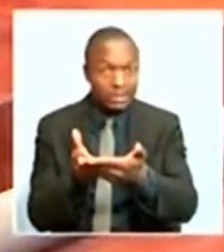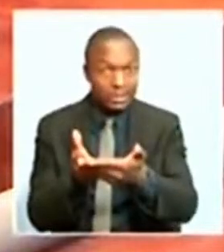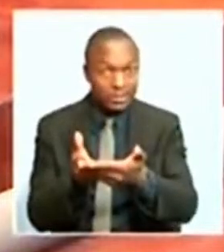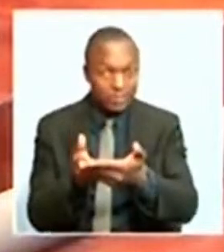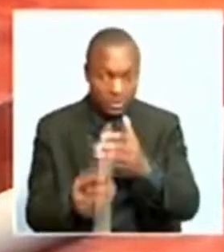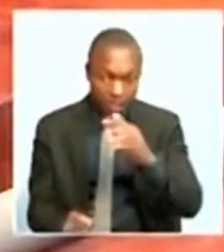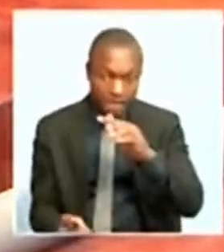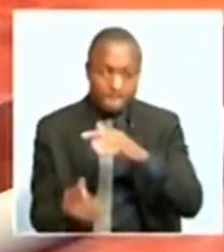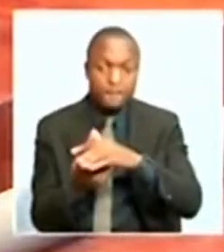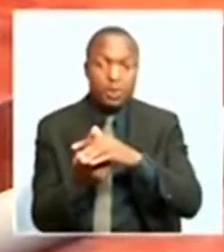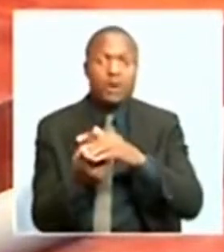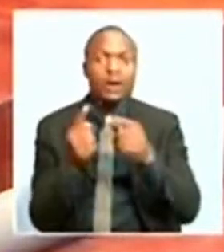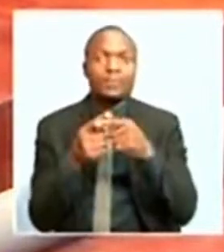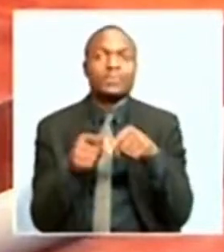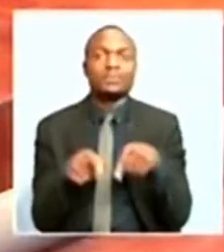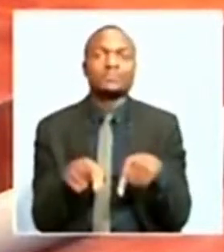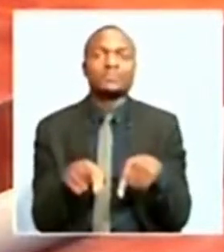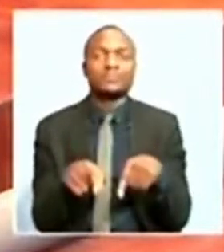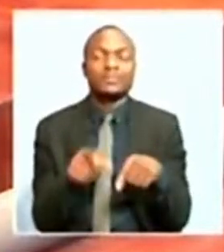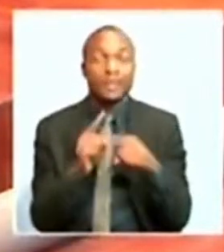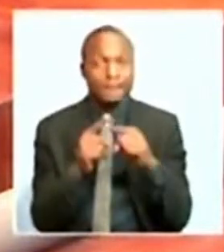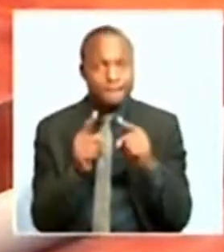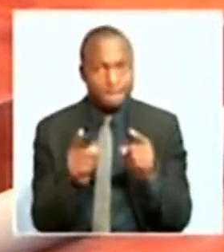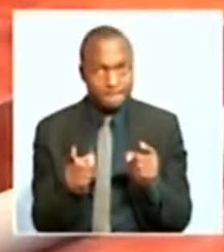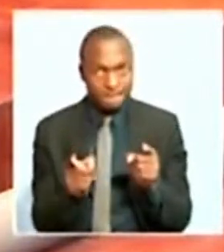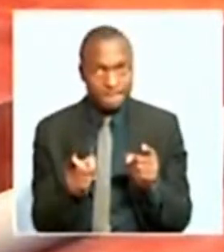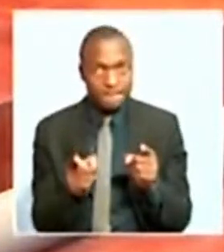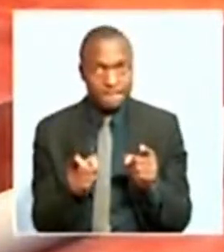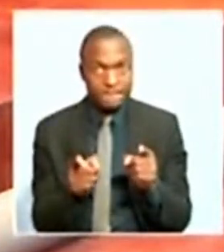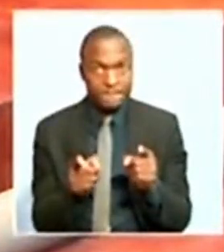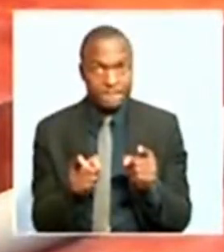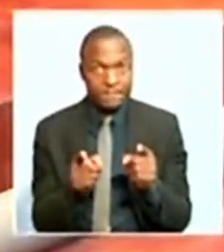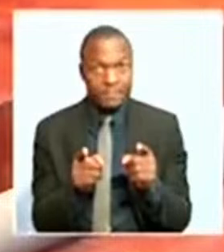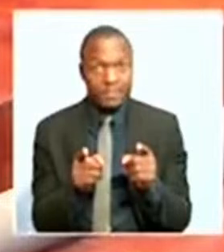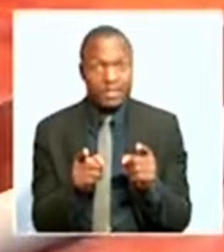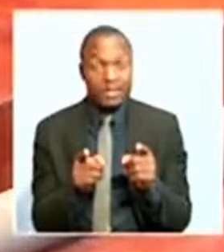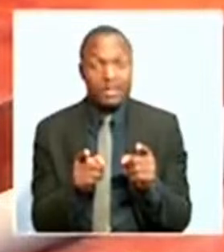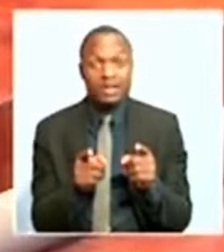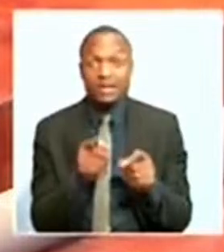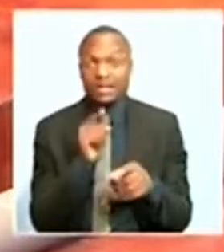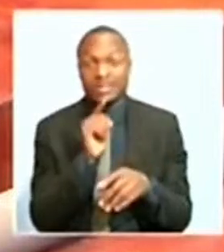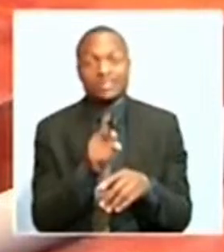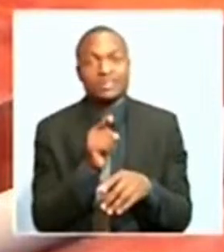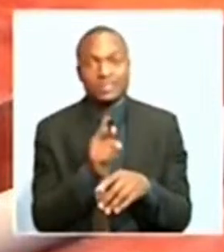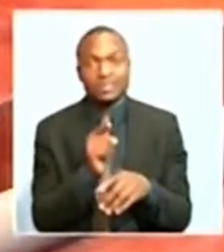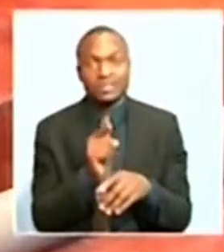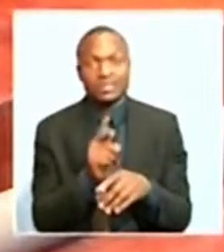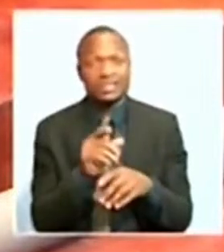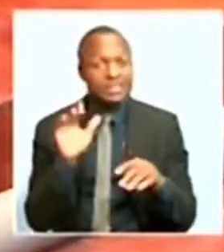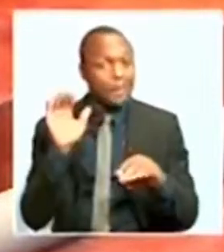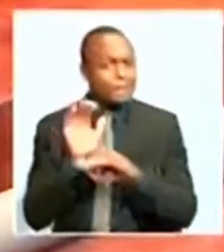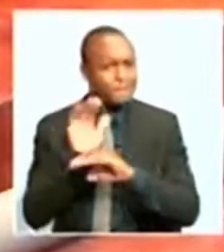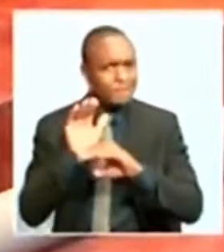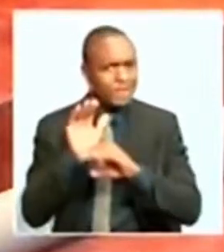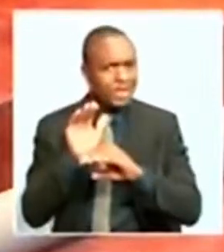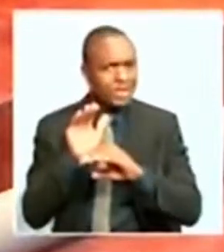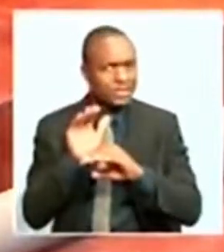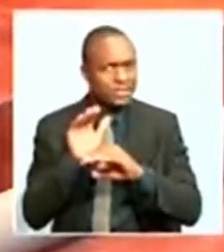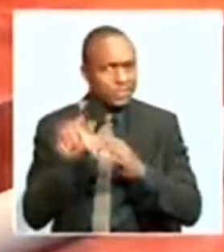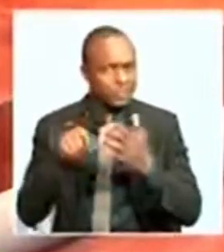think the scale for this year's drought was so much that the budget